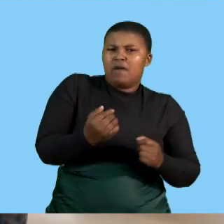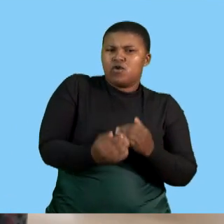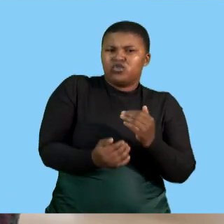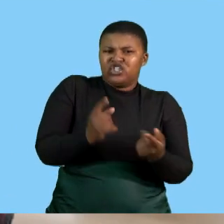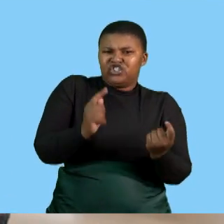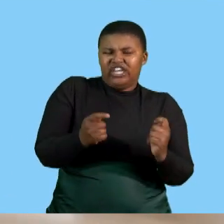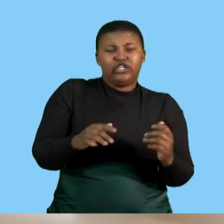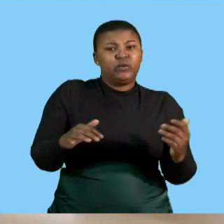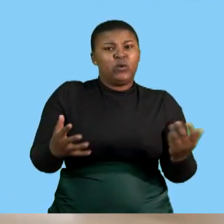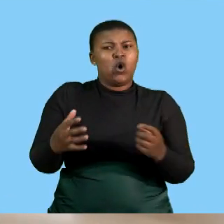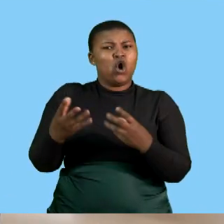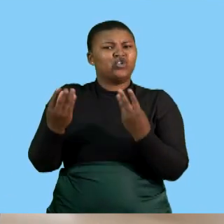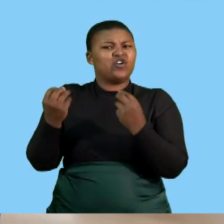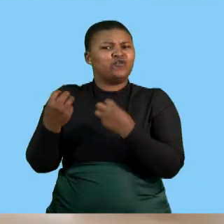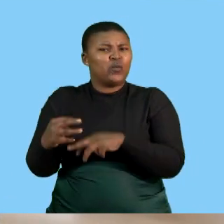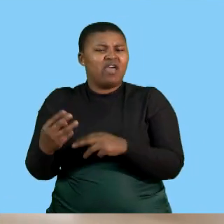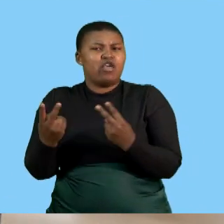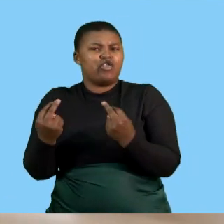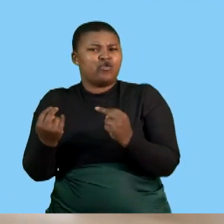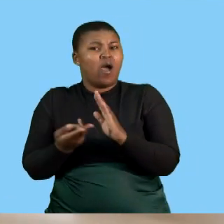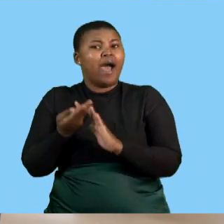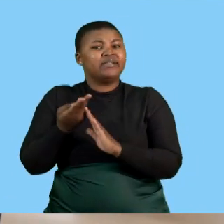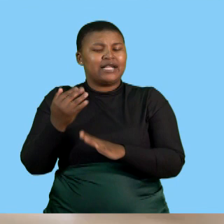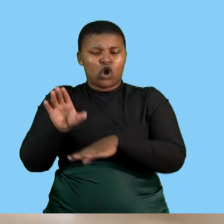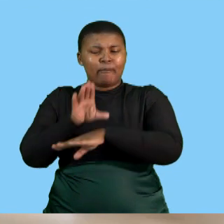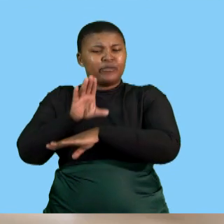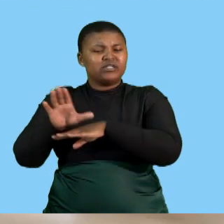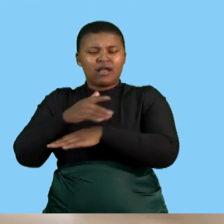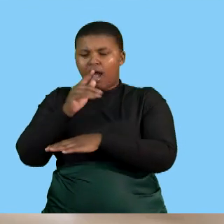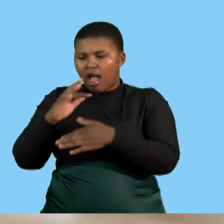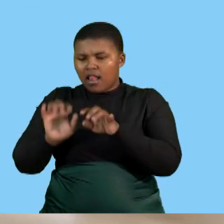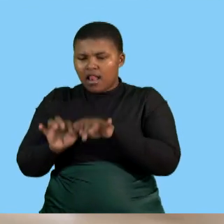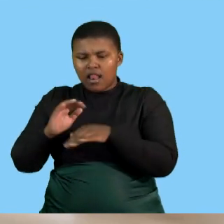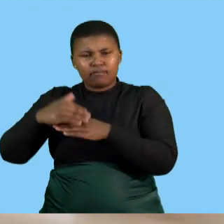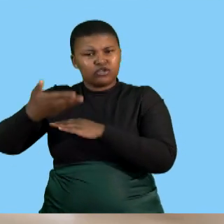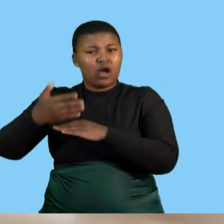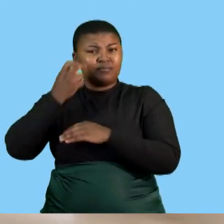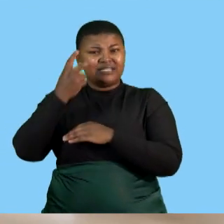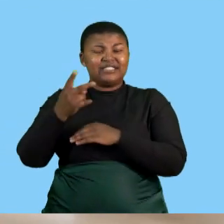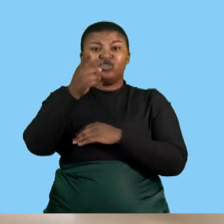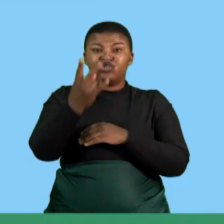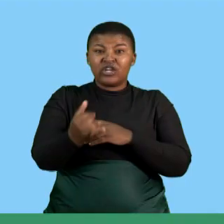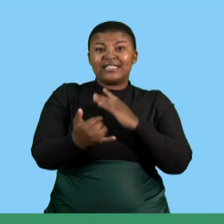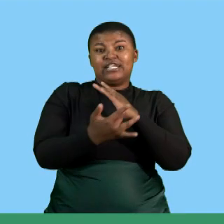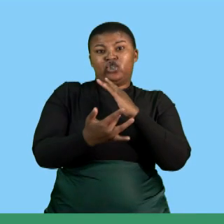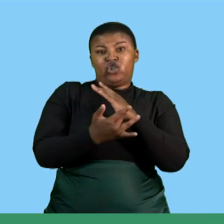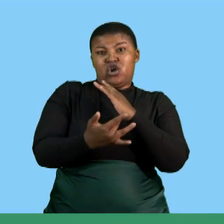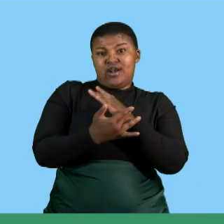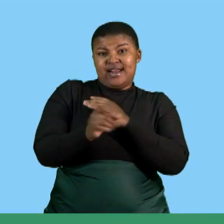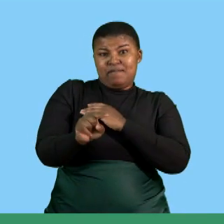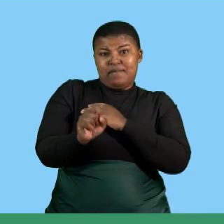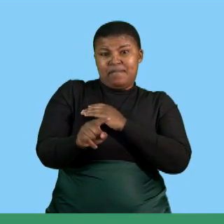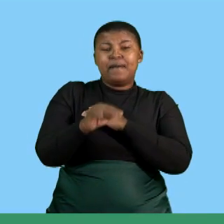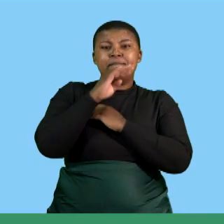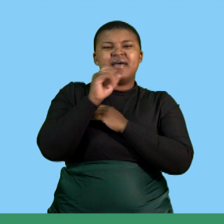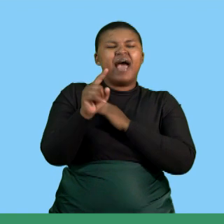if there is new software available to upgrade their computers. So when we look at technological environment,